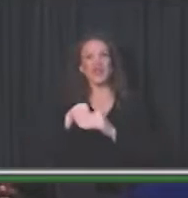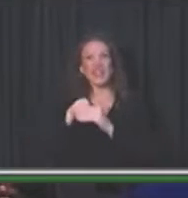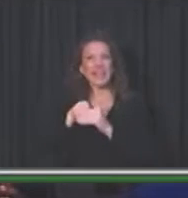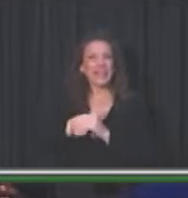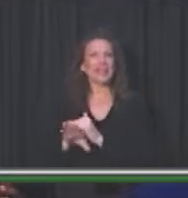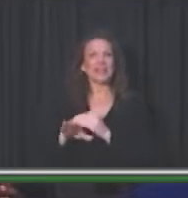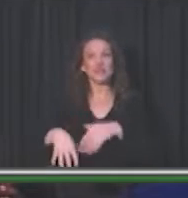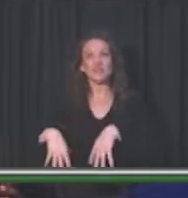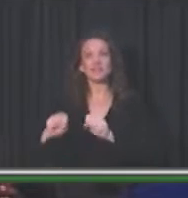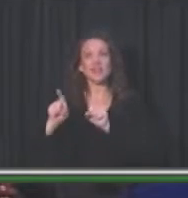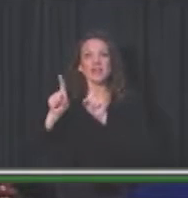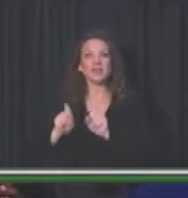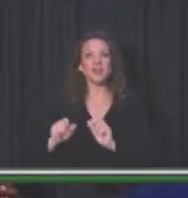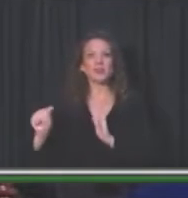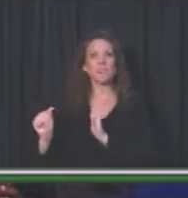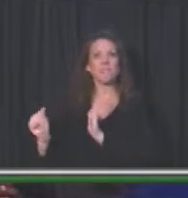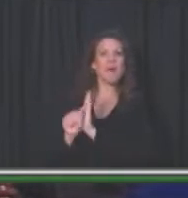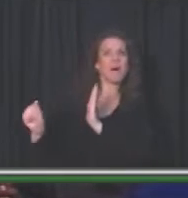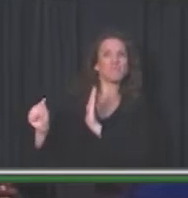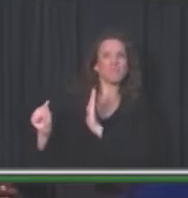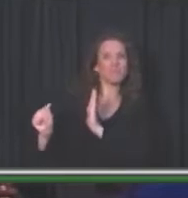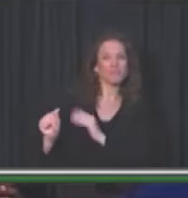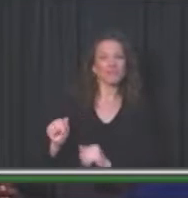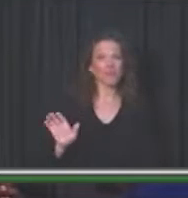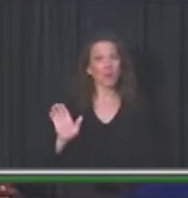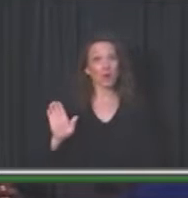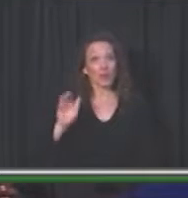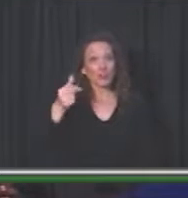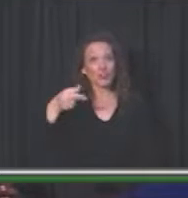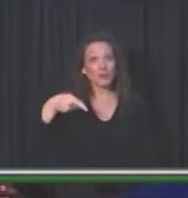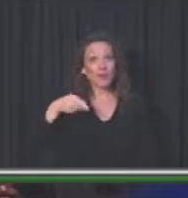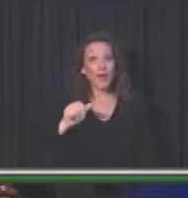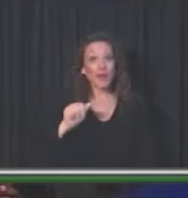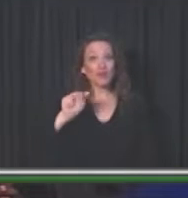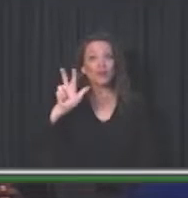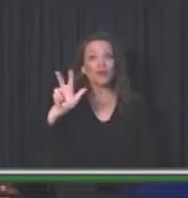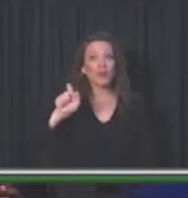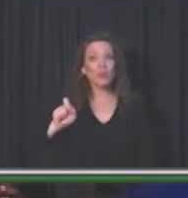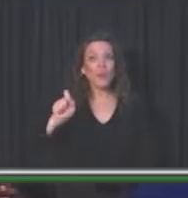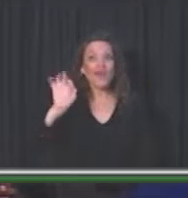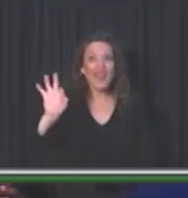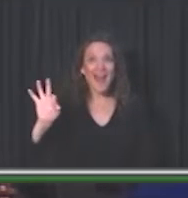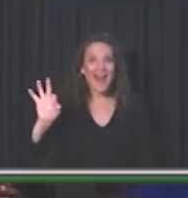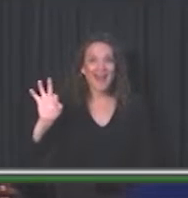that test. And he's got a 3.9 GPA.